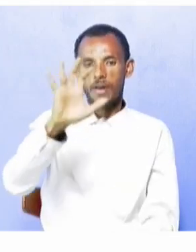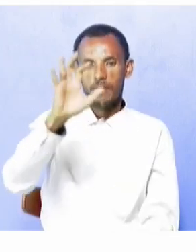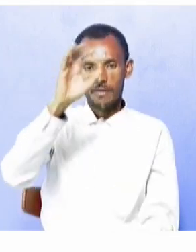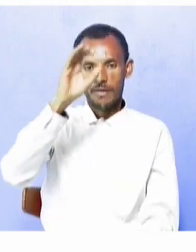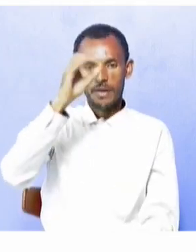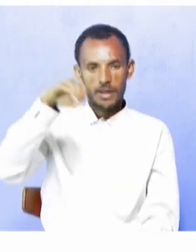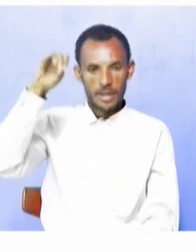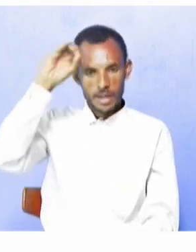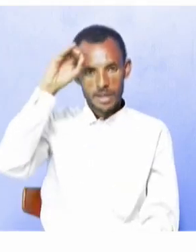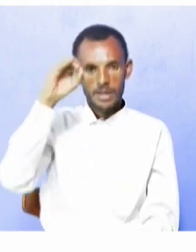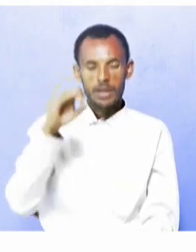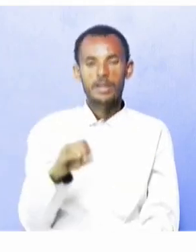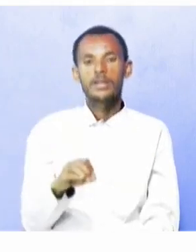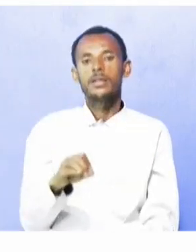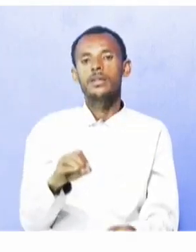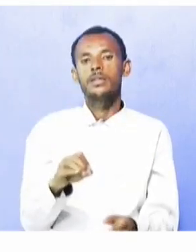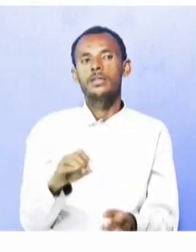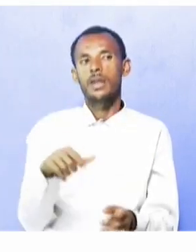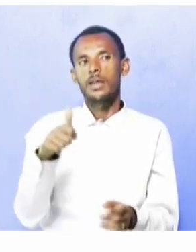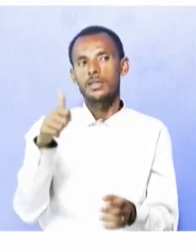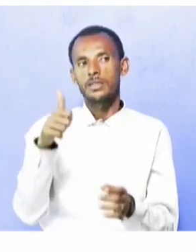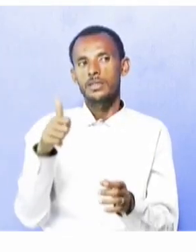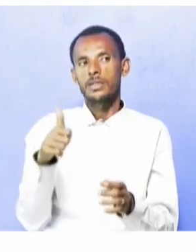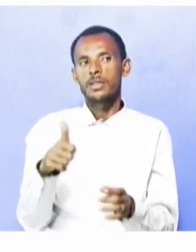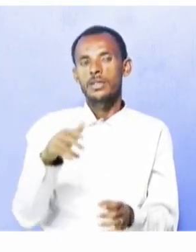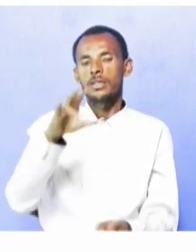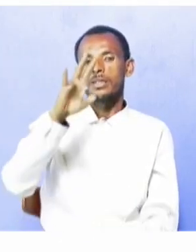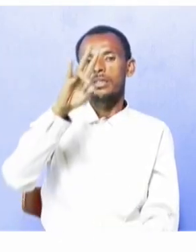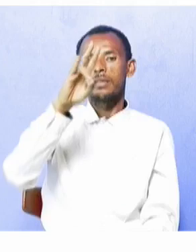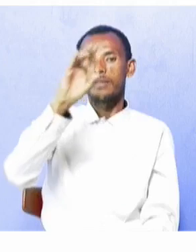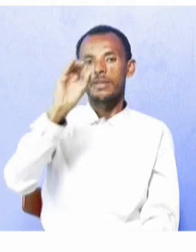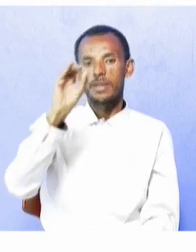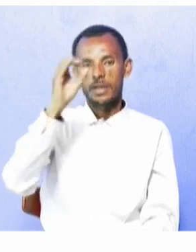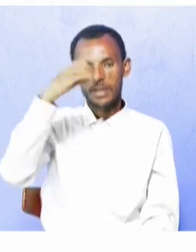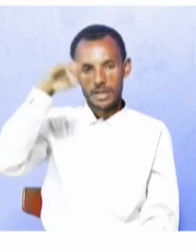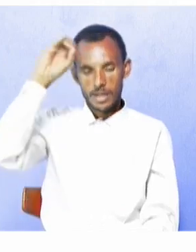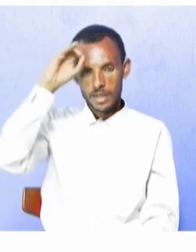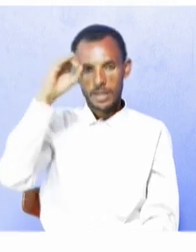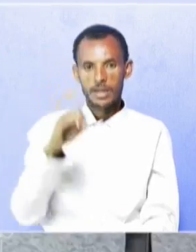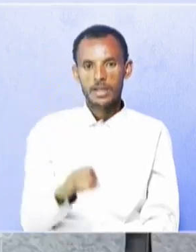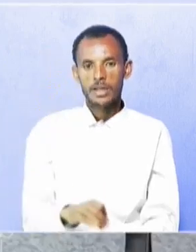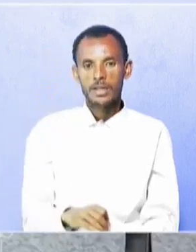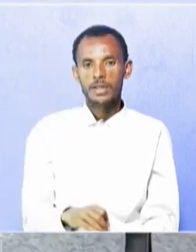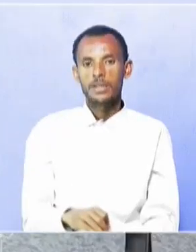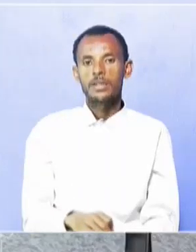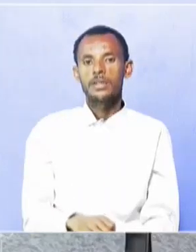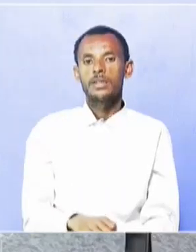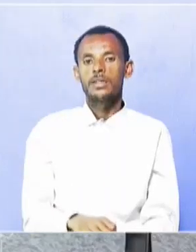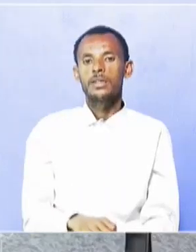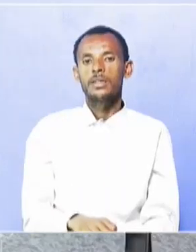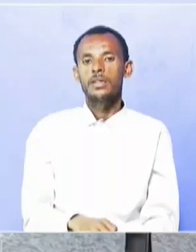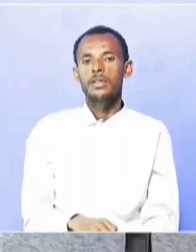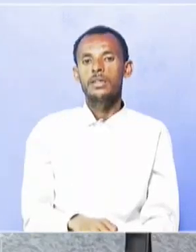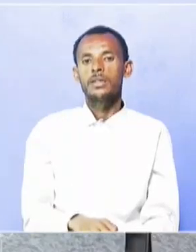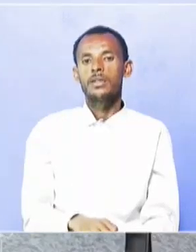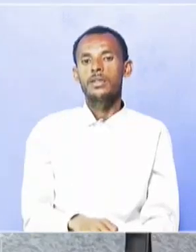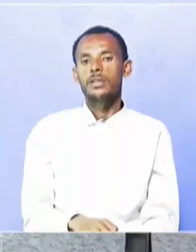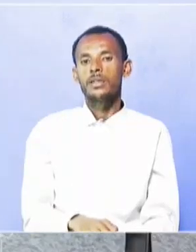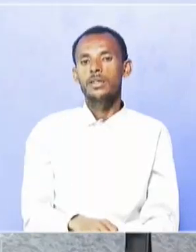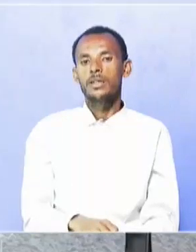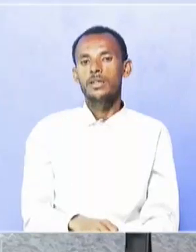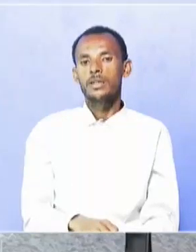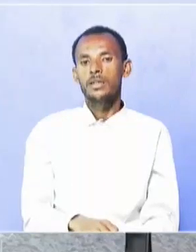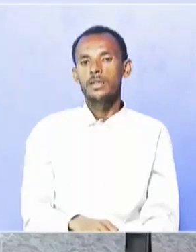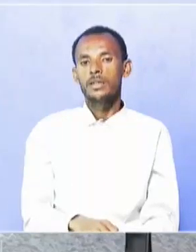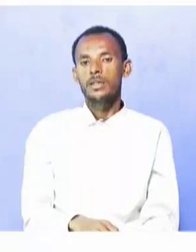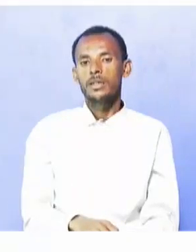degree and this is 70 degree. Assume this angle is